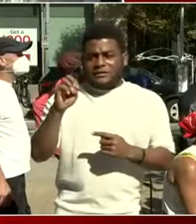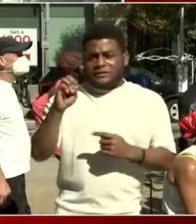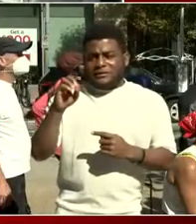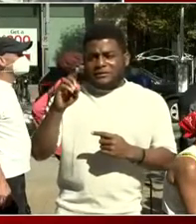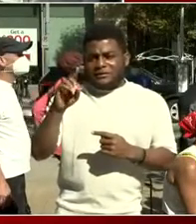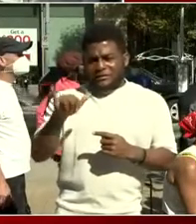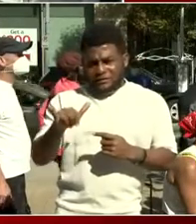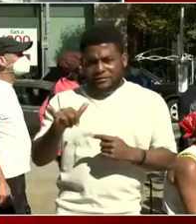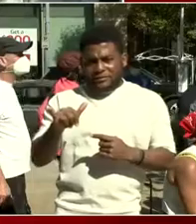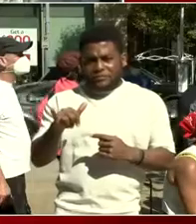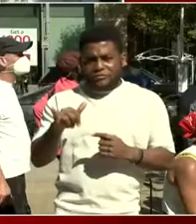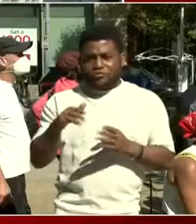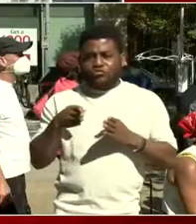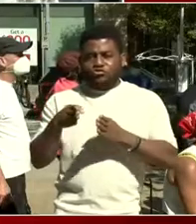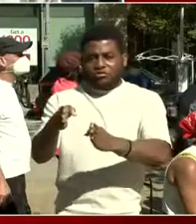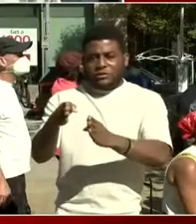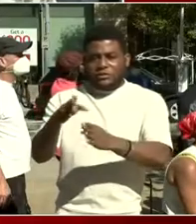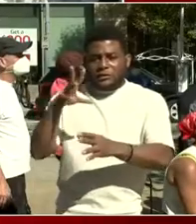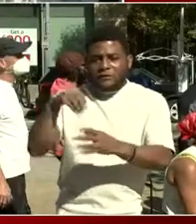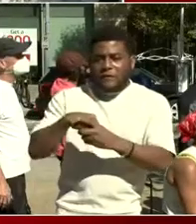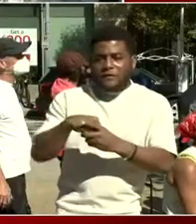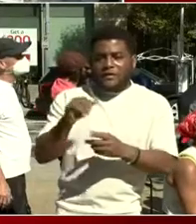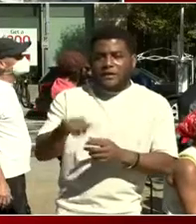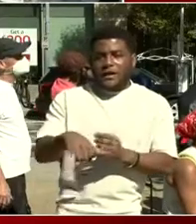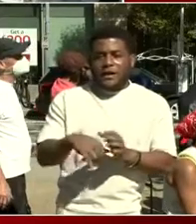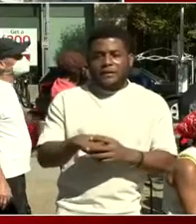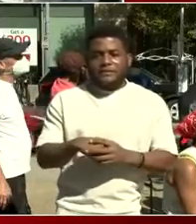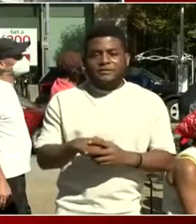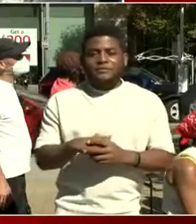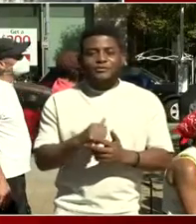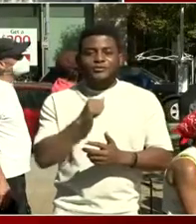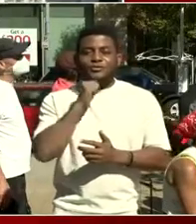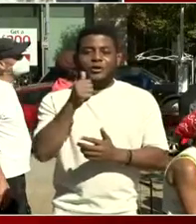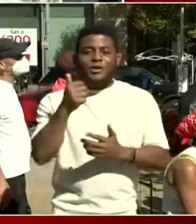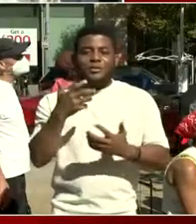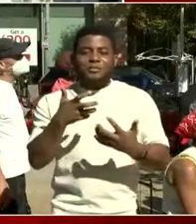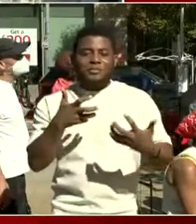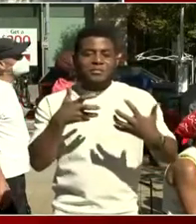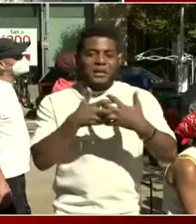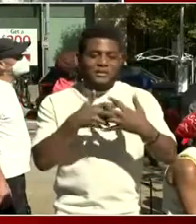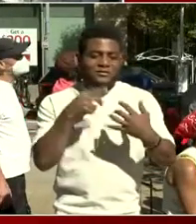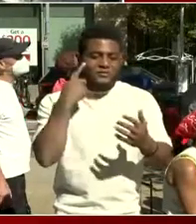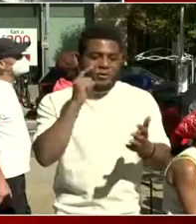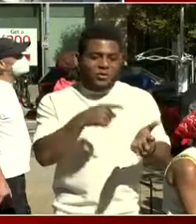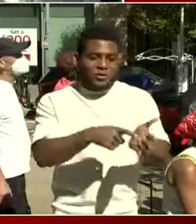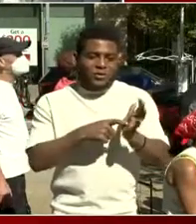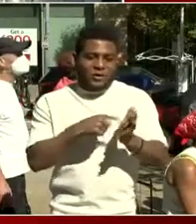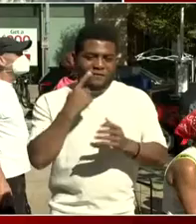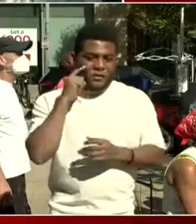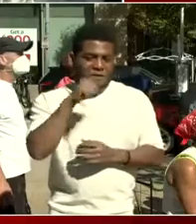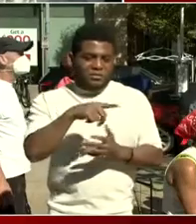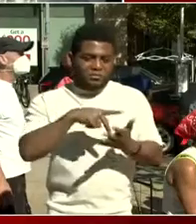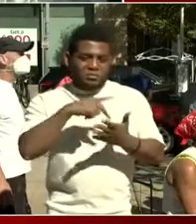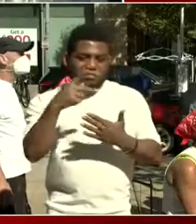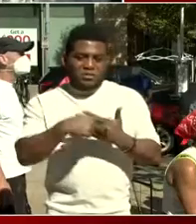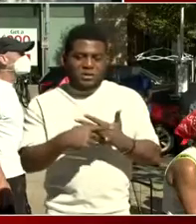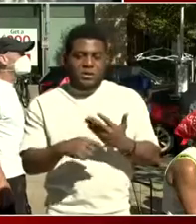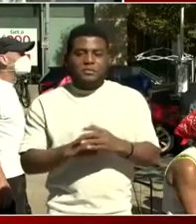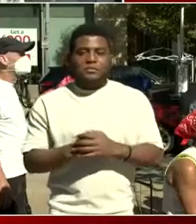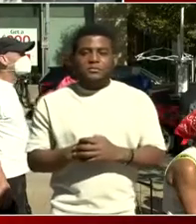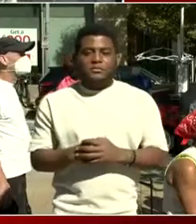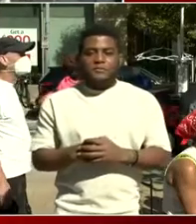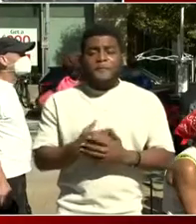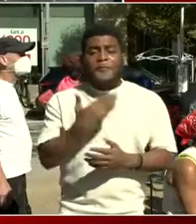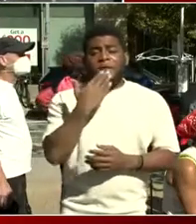does it not meet the criteria? It does not meet the criteria for building blocks, and thank you for that question, because it's given me the